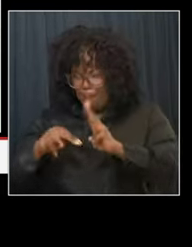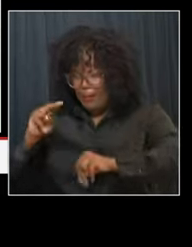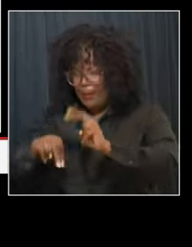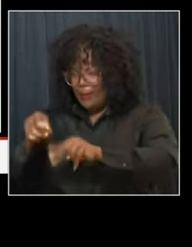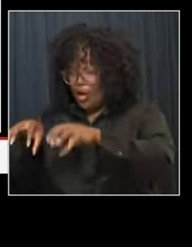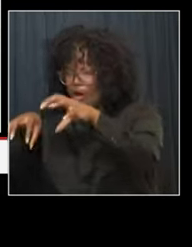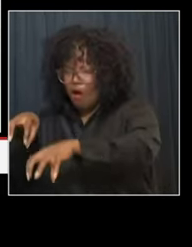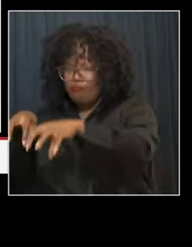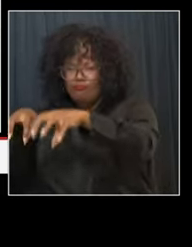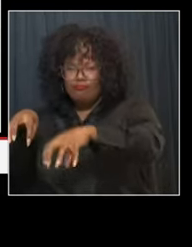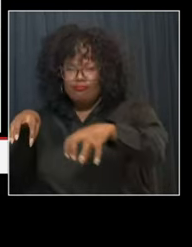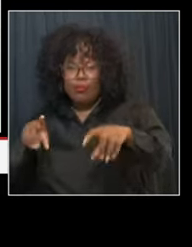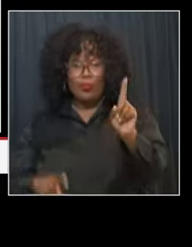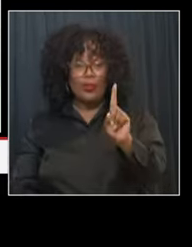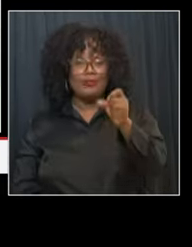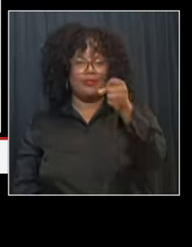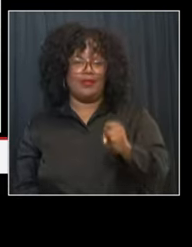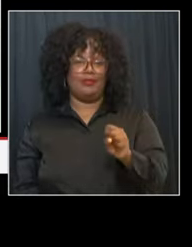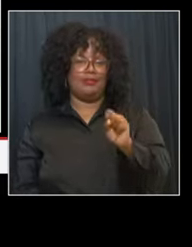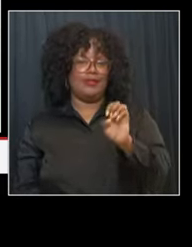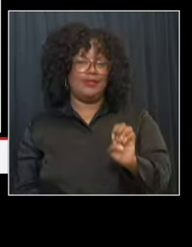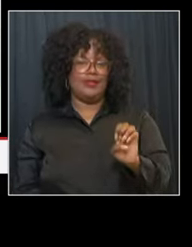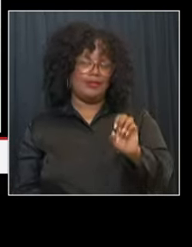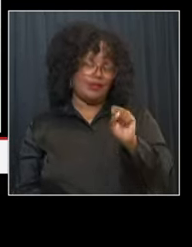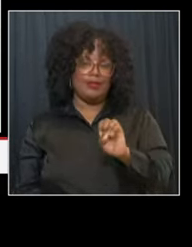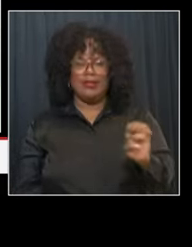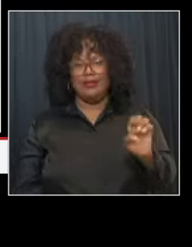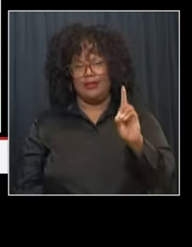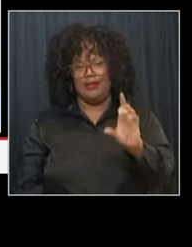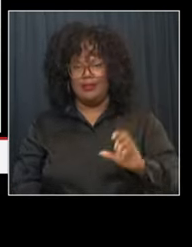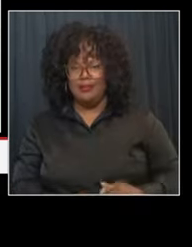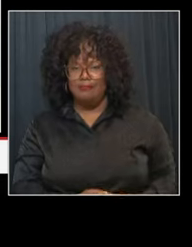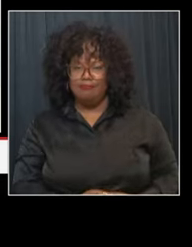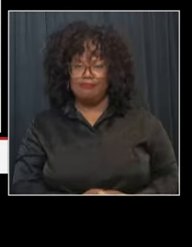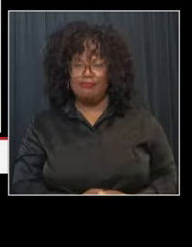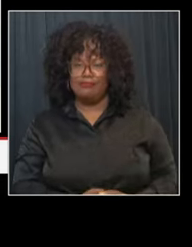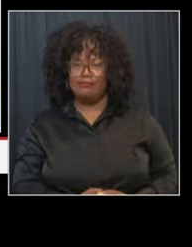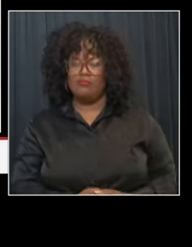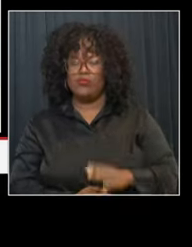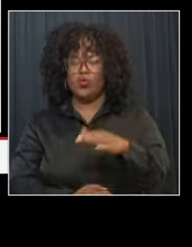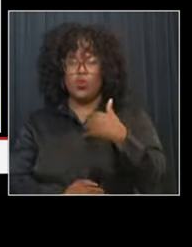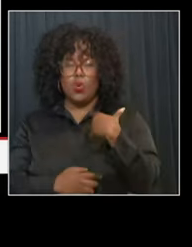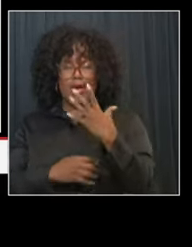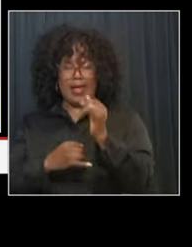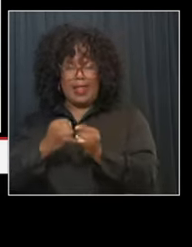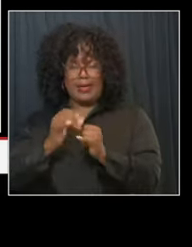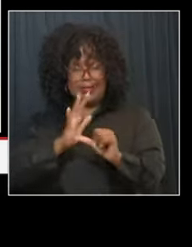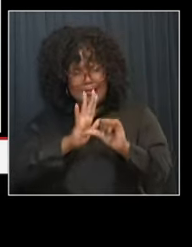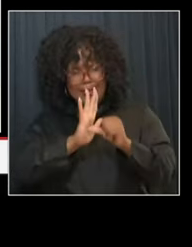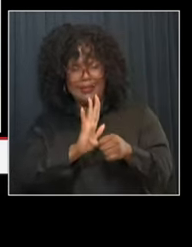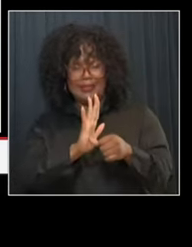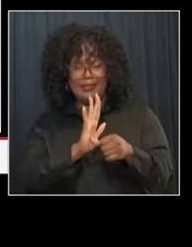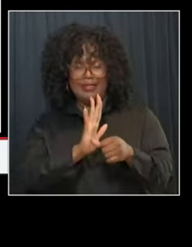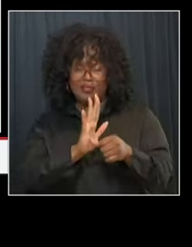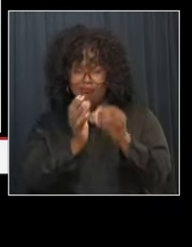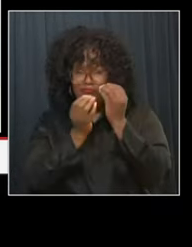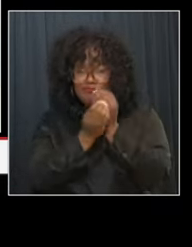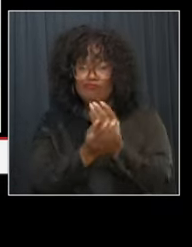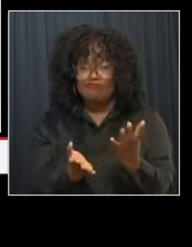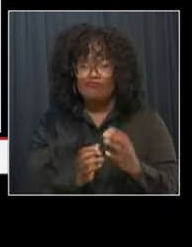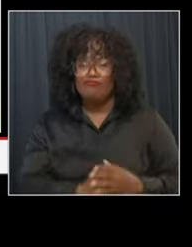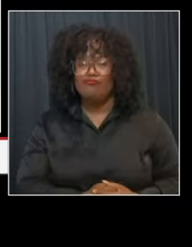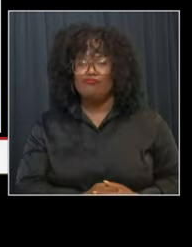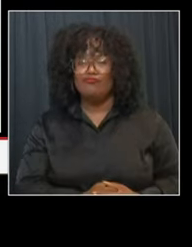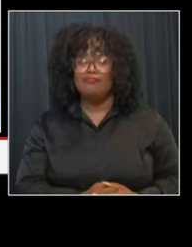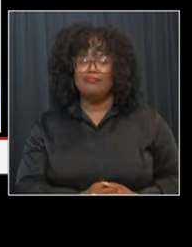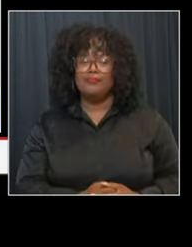our neighborhood commercial corridors. And last but not least, I do want to point out we are going to be entering into 3